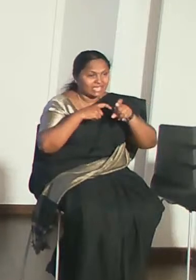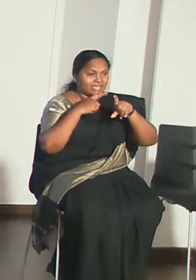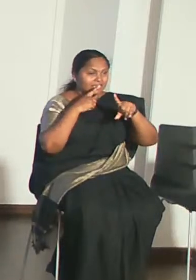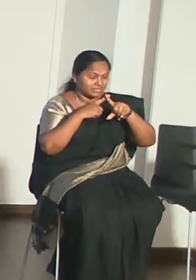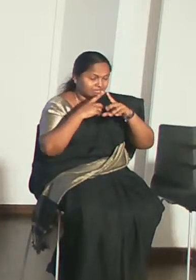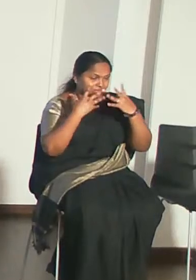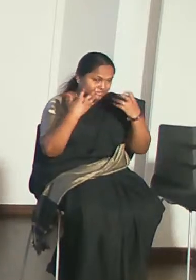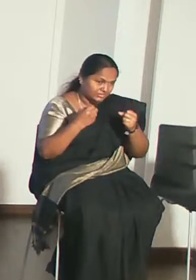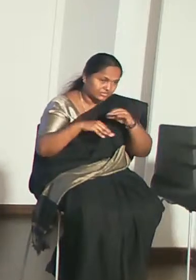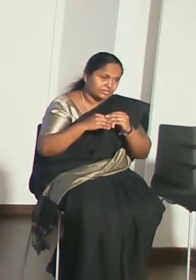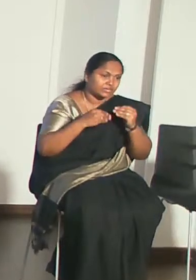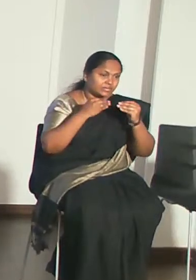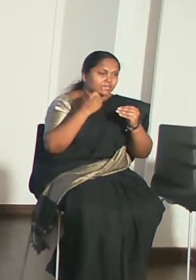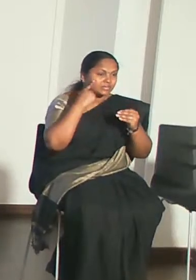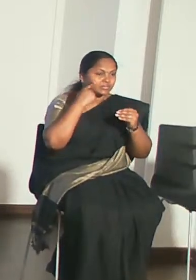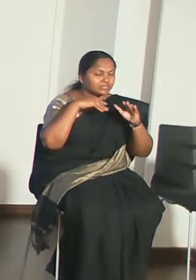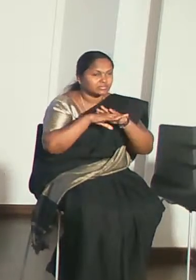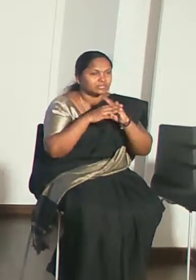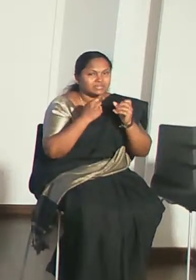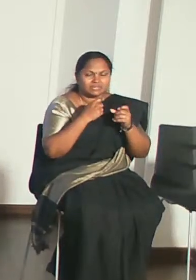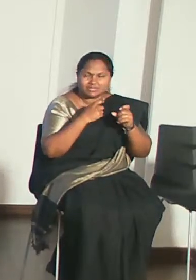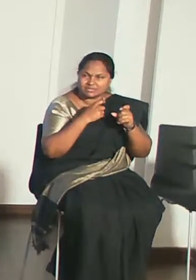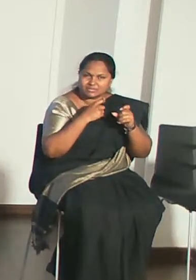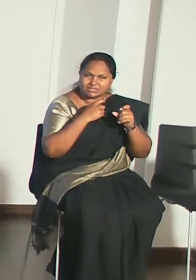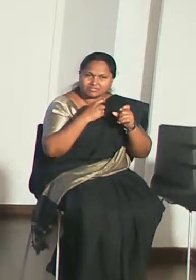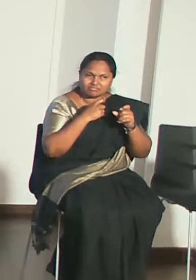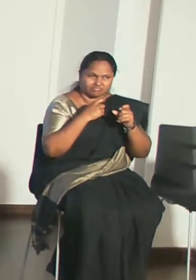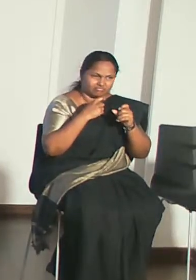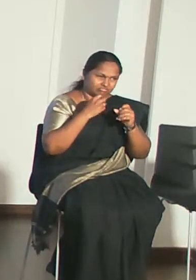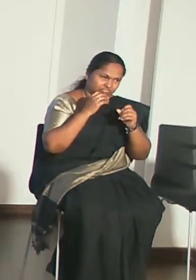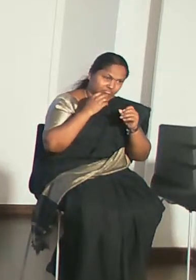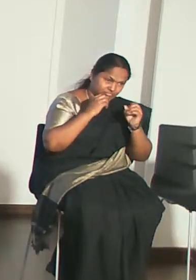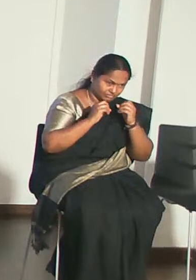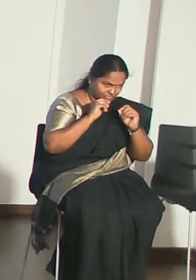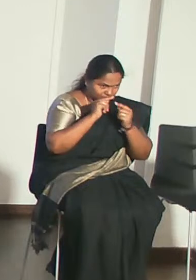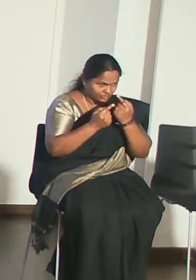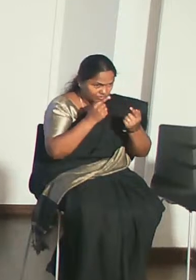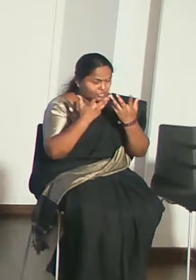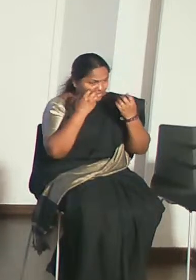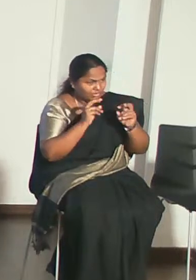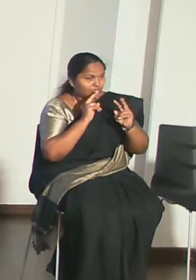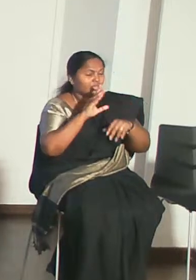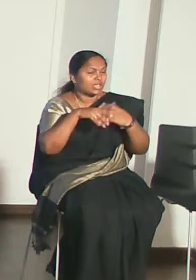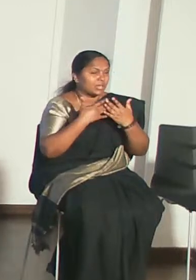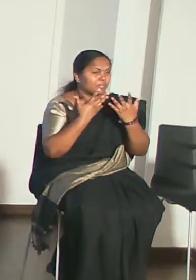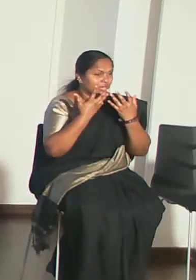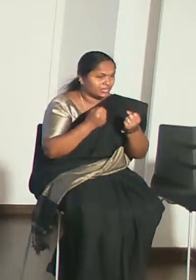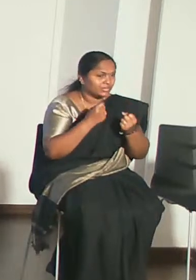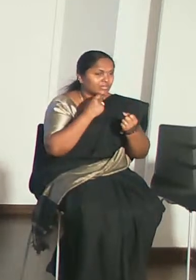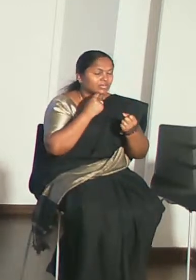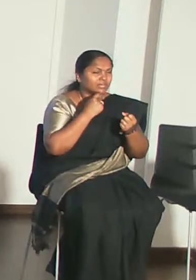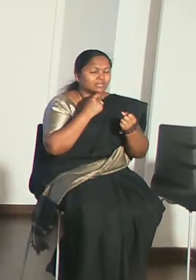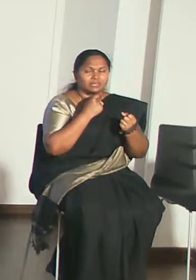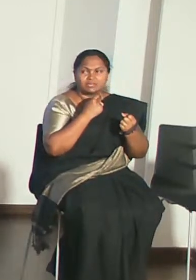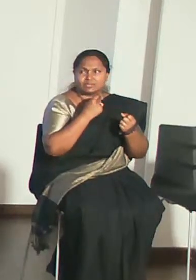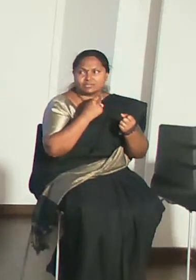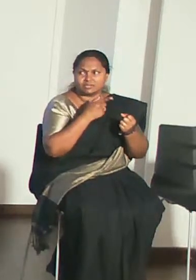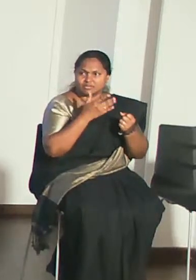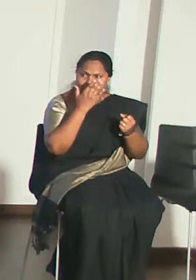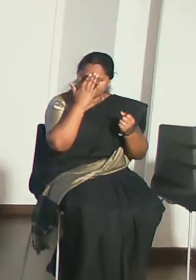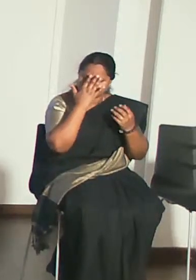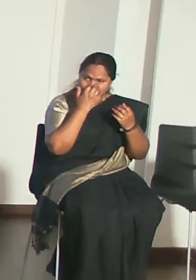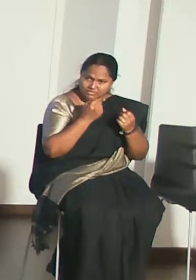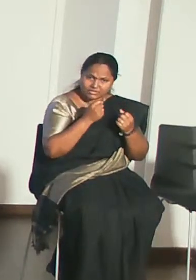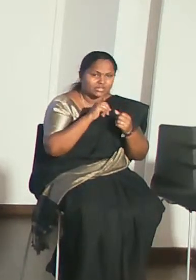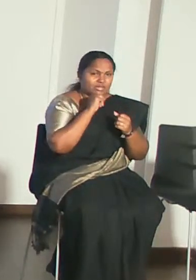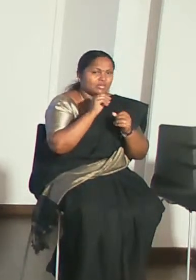criticism or curatorial criticism. The criticisms or the writings that talk about the things that talk, enable art. So